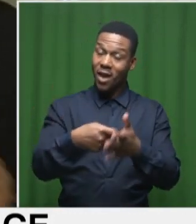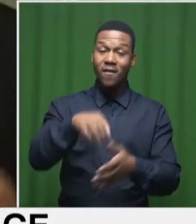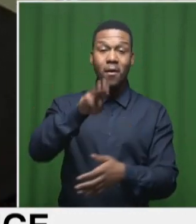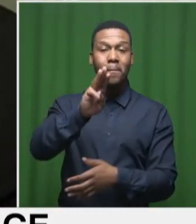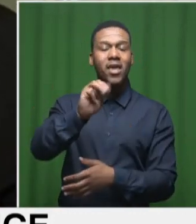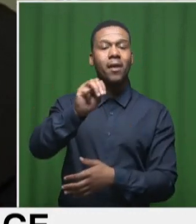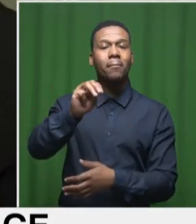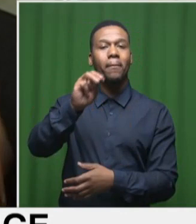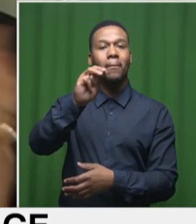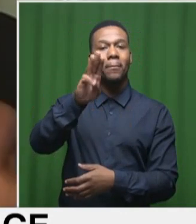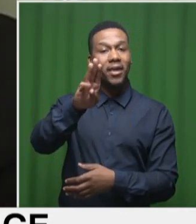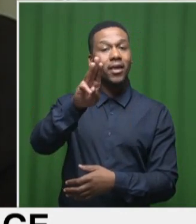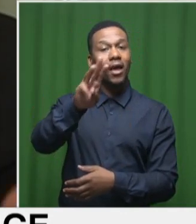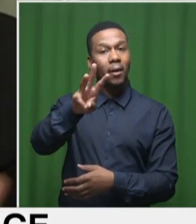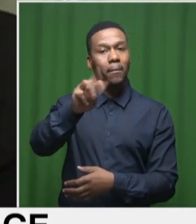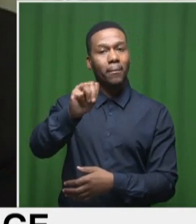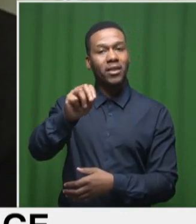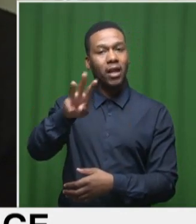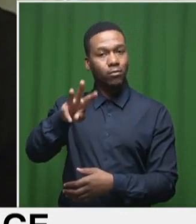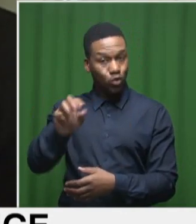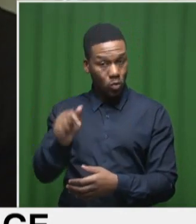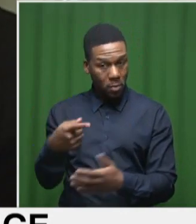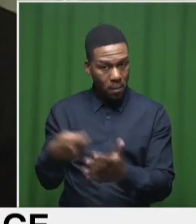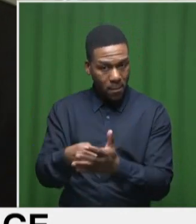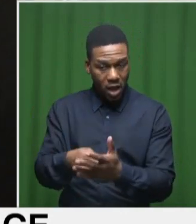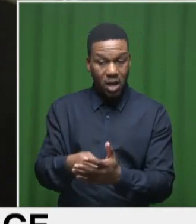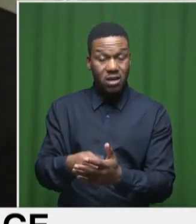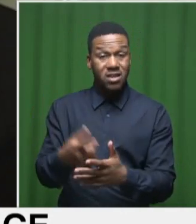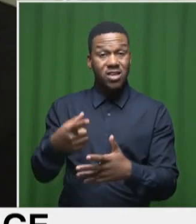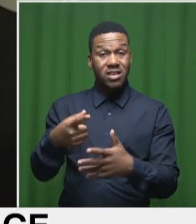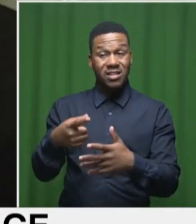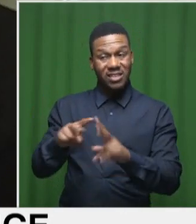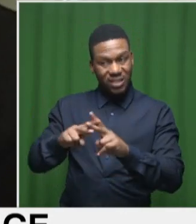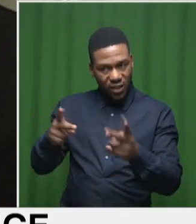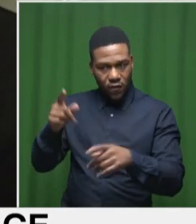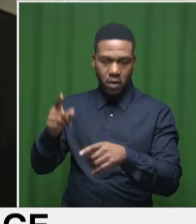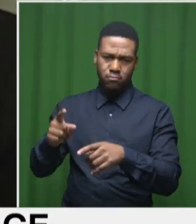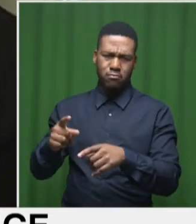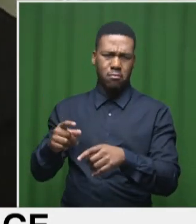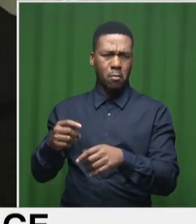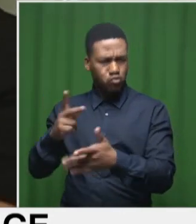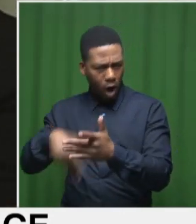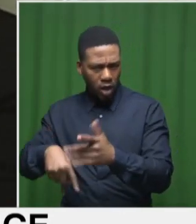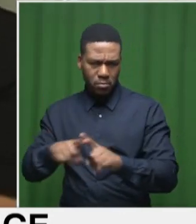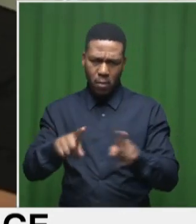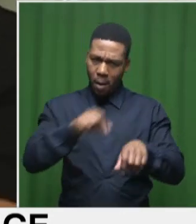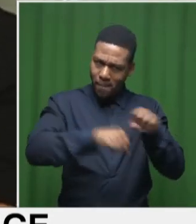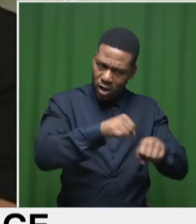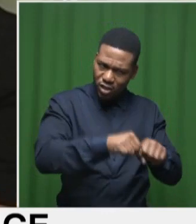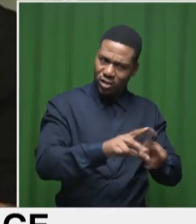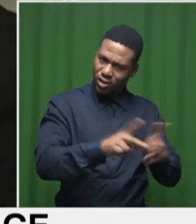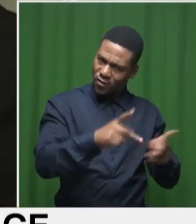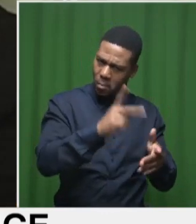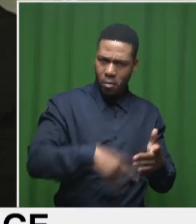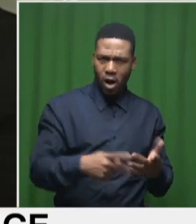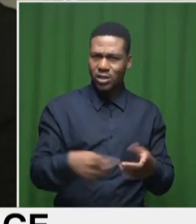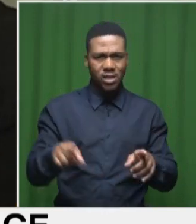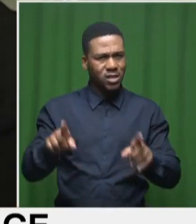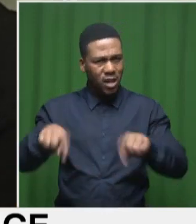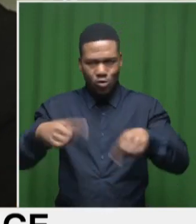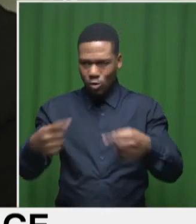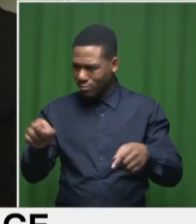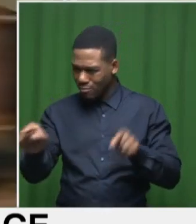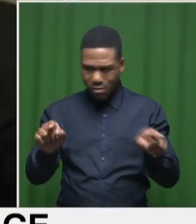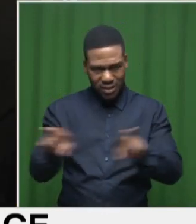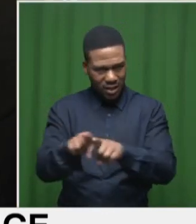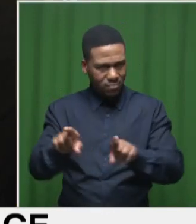for the bicycle. Why? You know? And when it comes to aesthetics, there's a reasonable price that most people kind of charge,